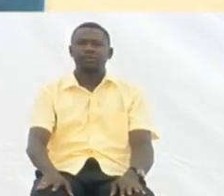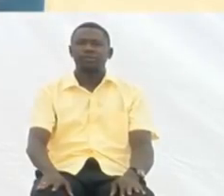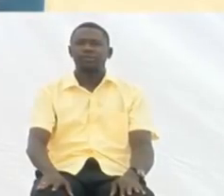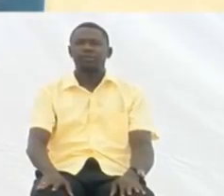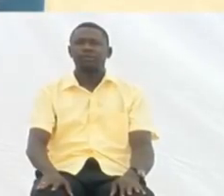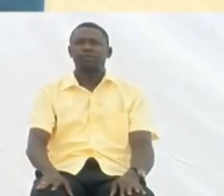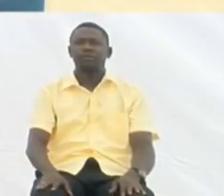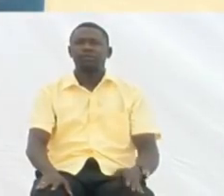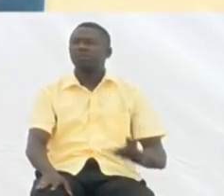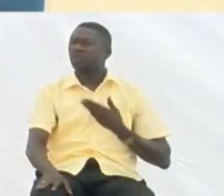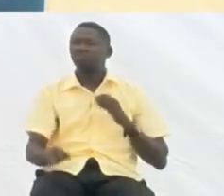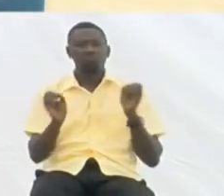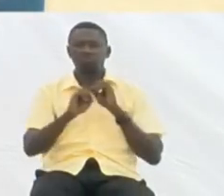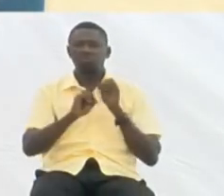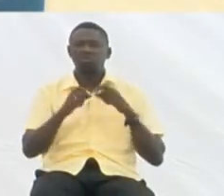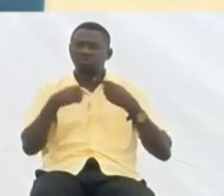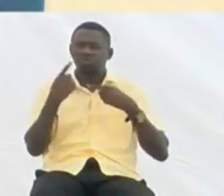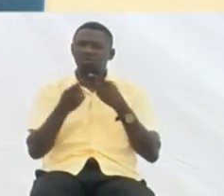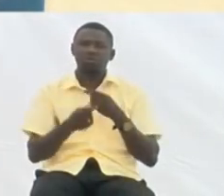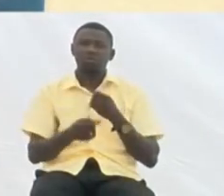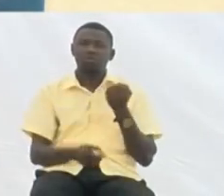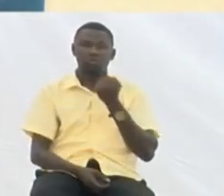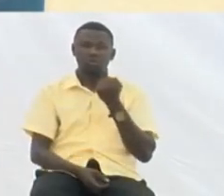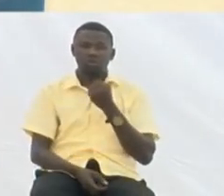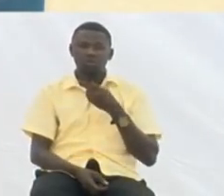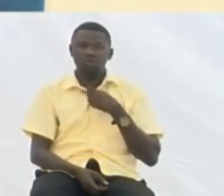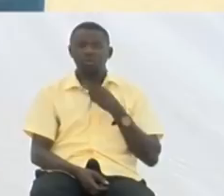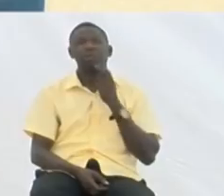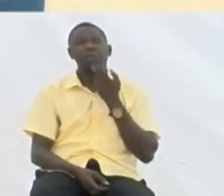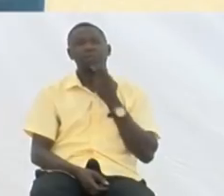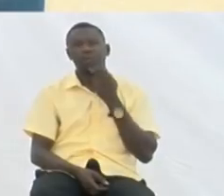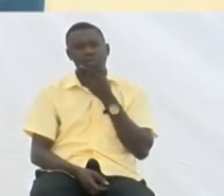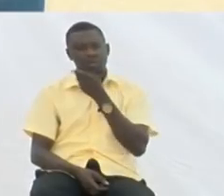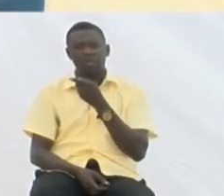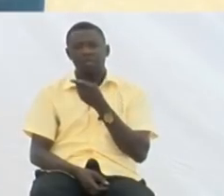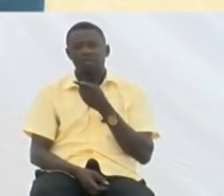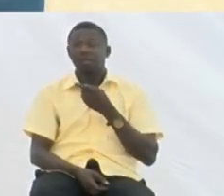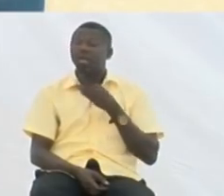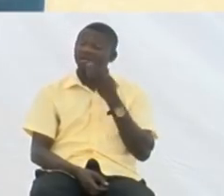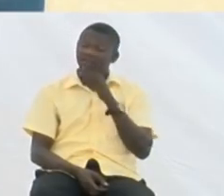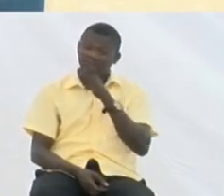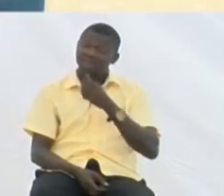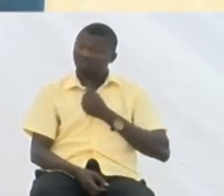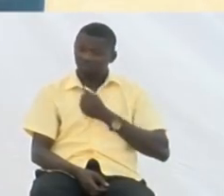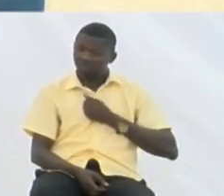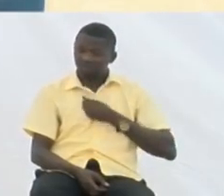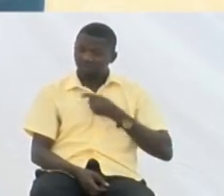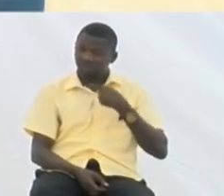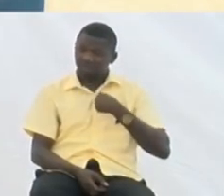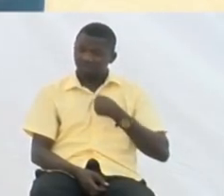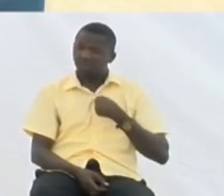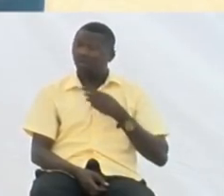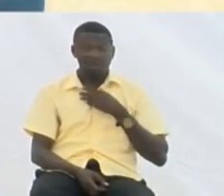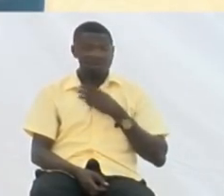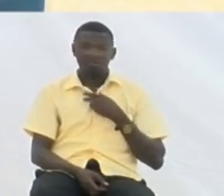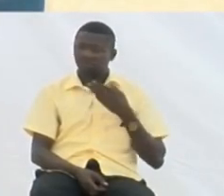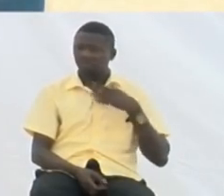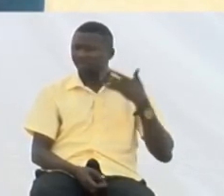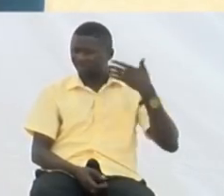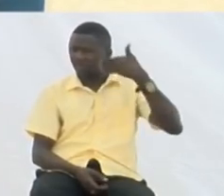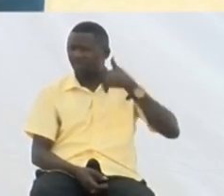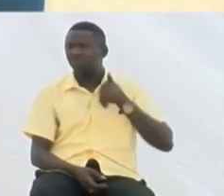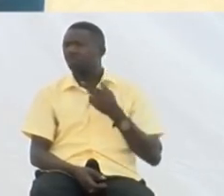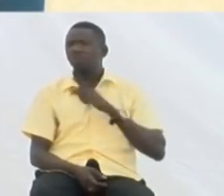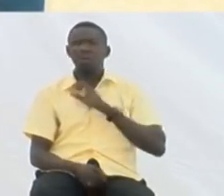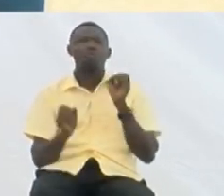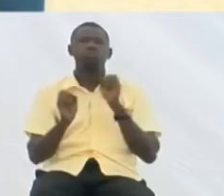Aban kusoto je ko katu ko bar ndin kono tolo mo bar nata ray bala fa soto nye tamba natan jibe je. He did not have anything to do with